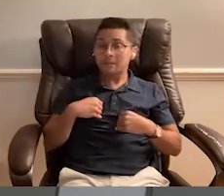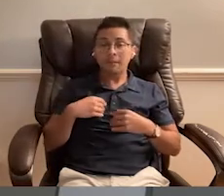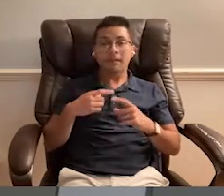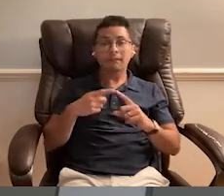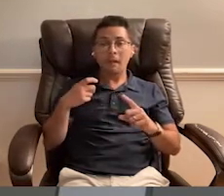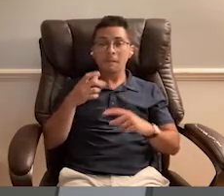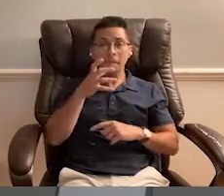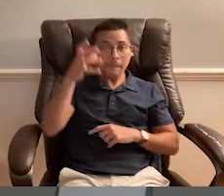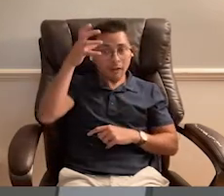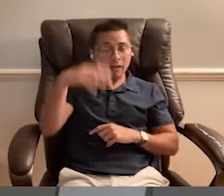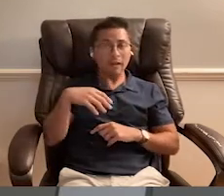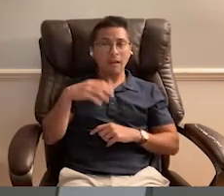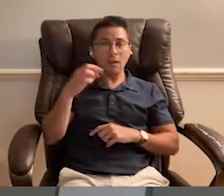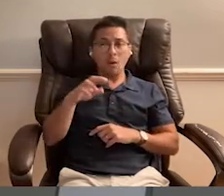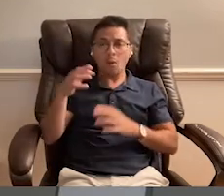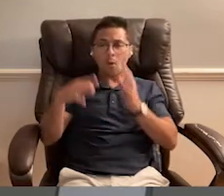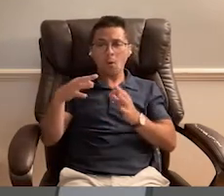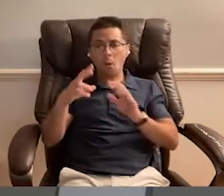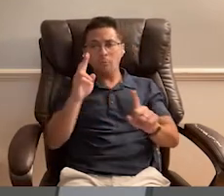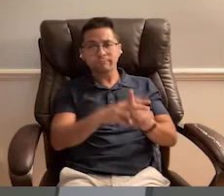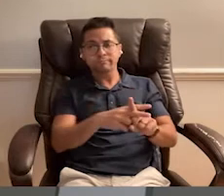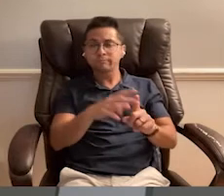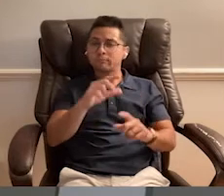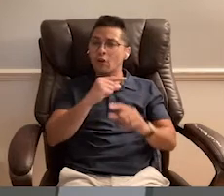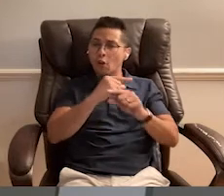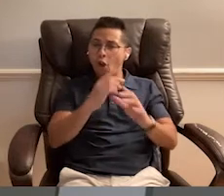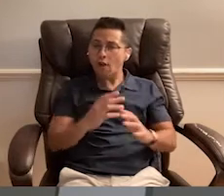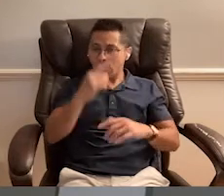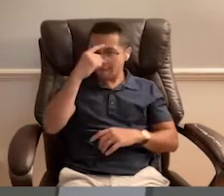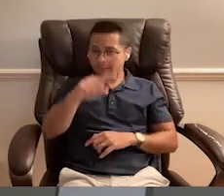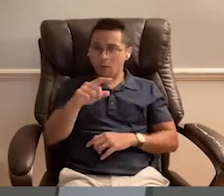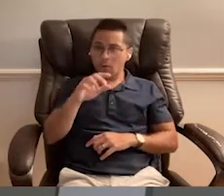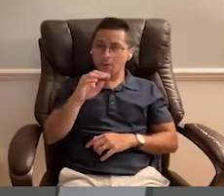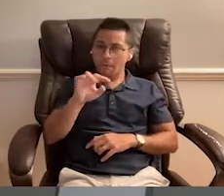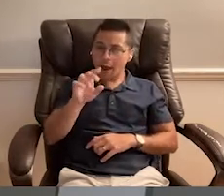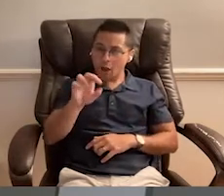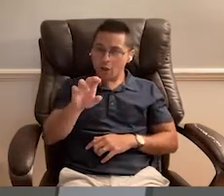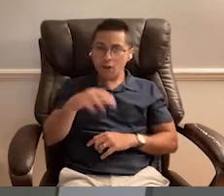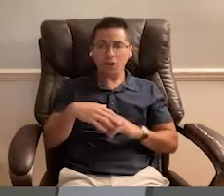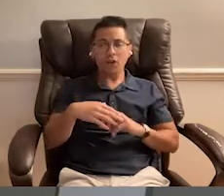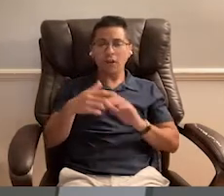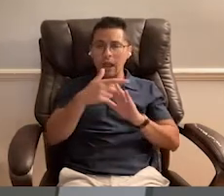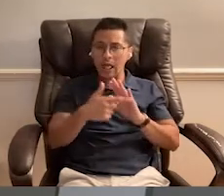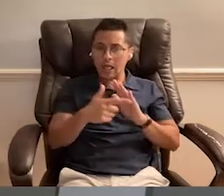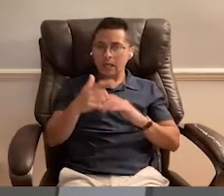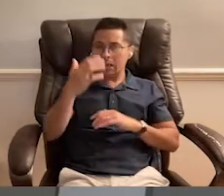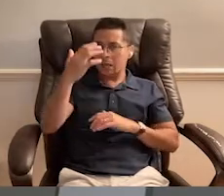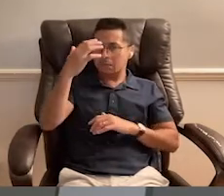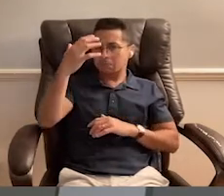an application may be accepted from a parent or a court-appointed guardian of a minor